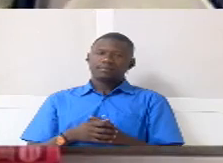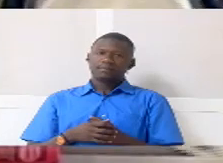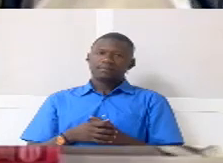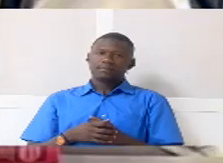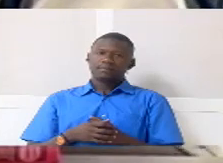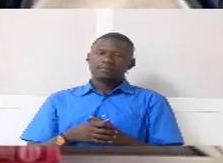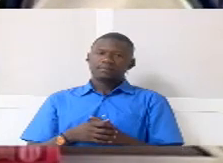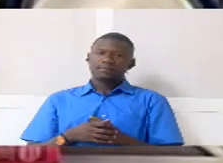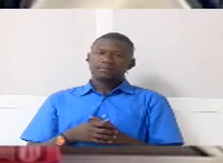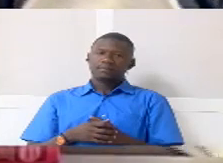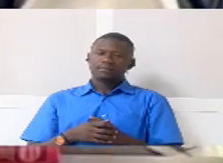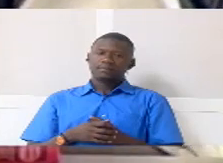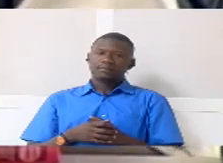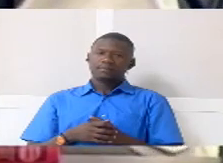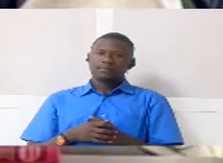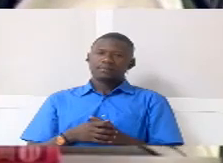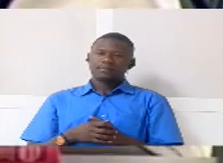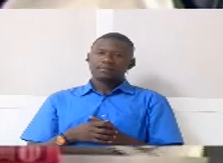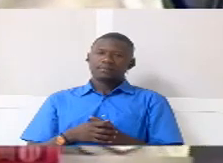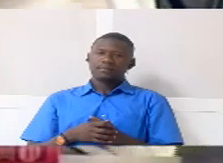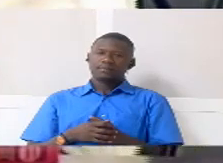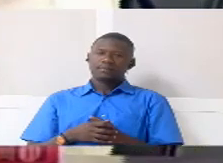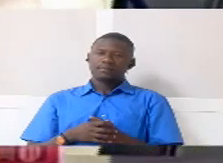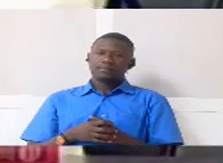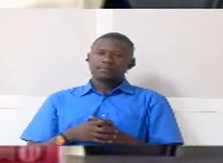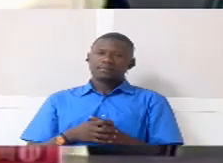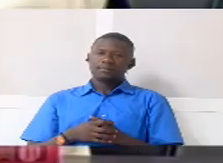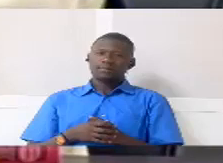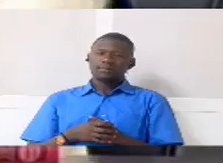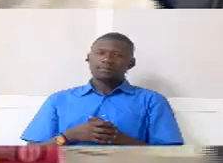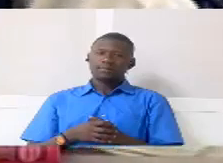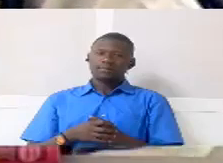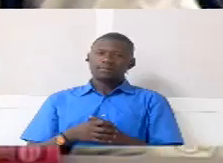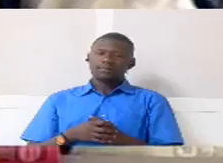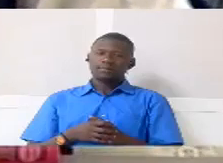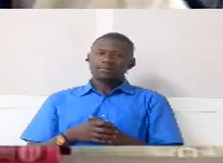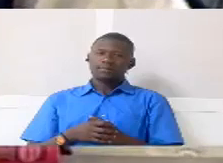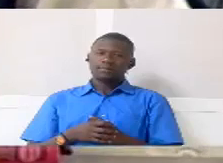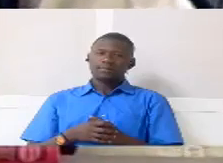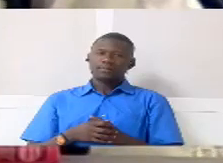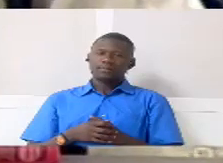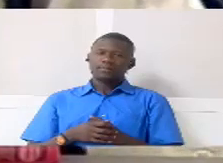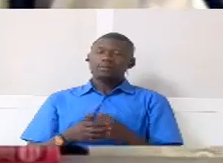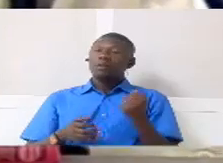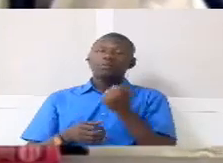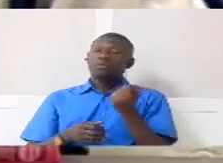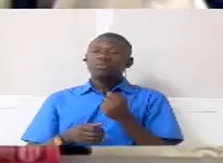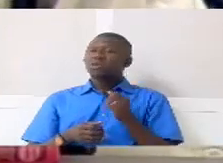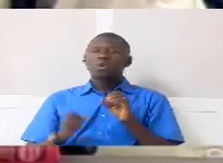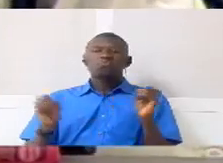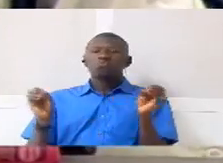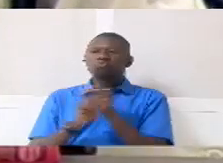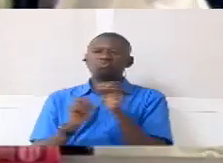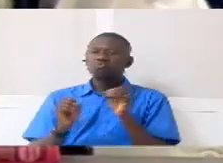ni programo pour ka e inmate sol mako elom pour ni fundida sini so may se keno e fam mako elati a programo tenu geno. Because there was no